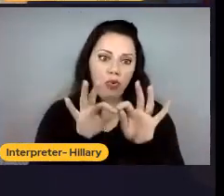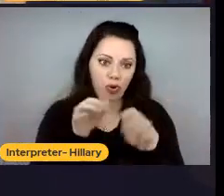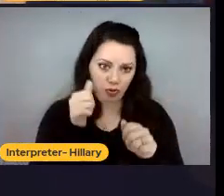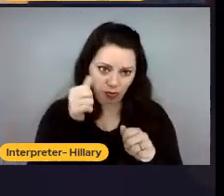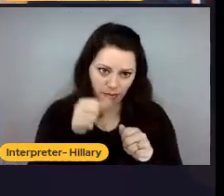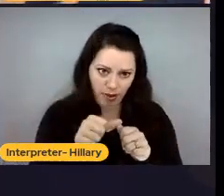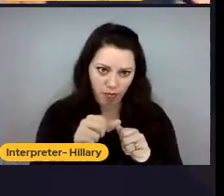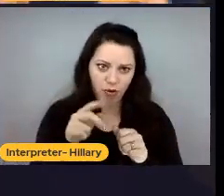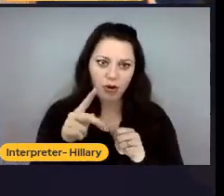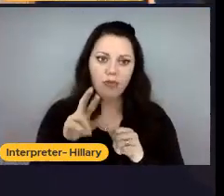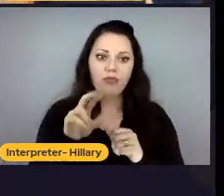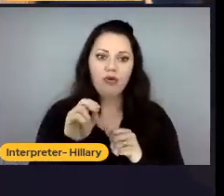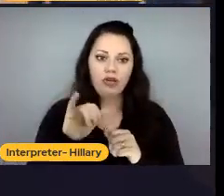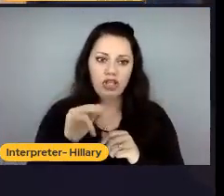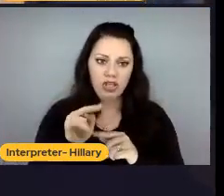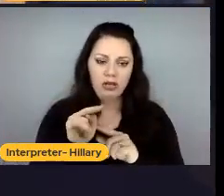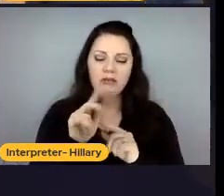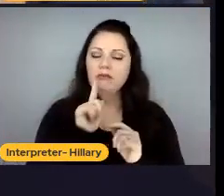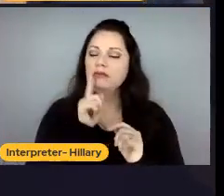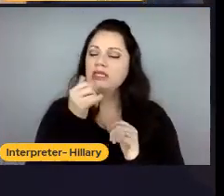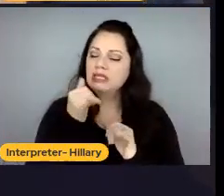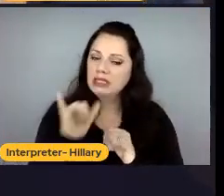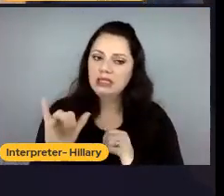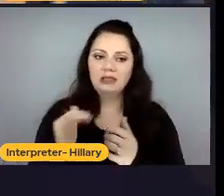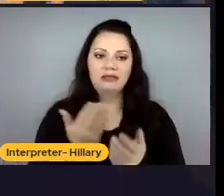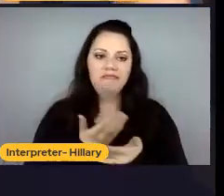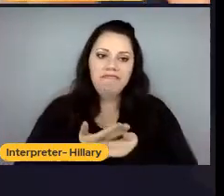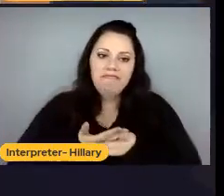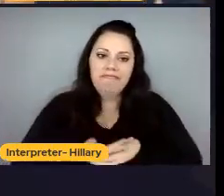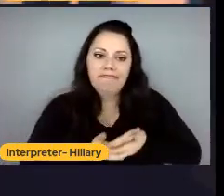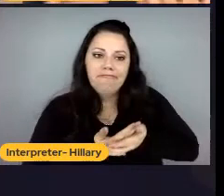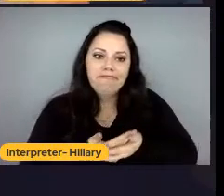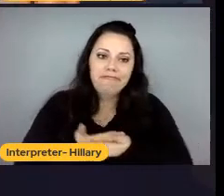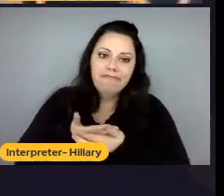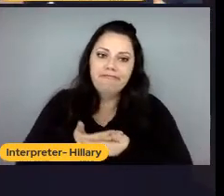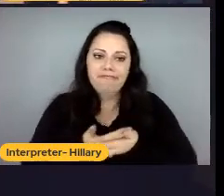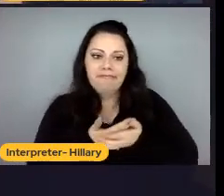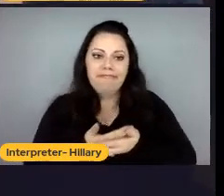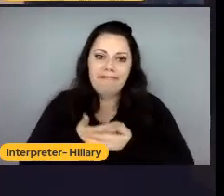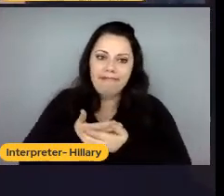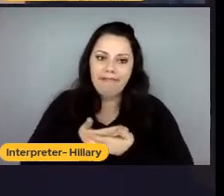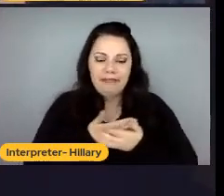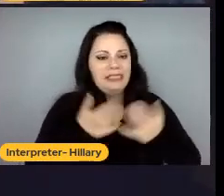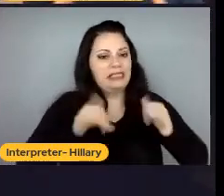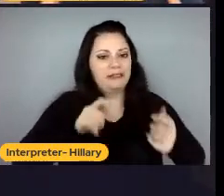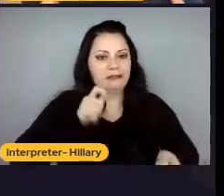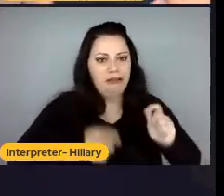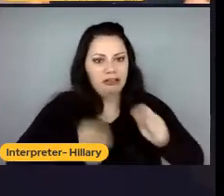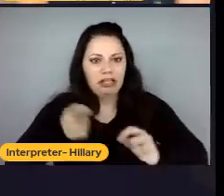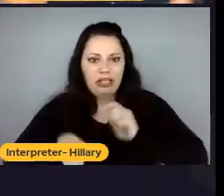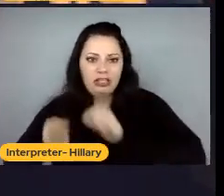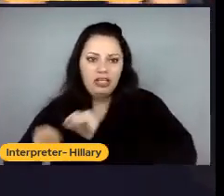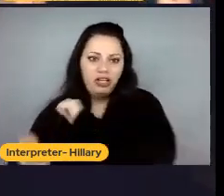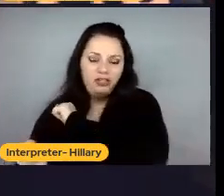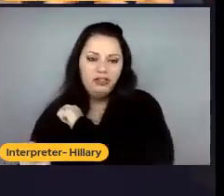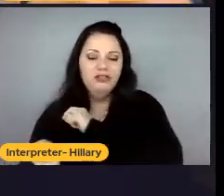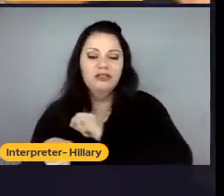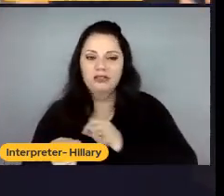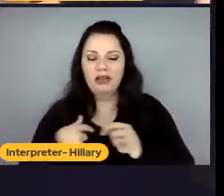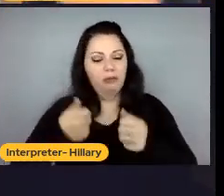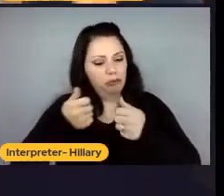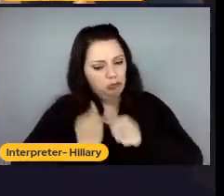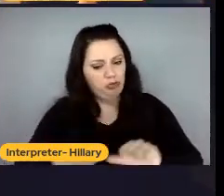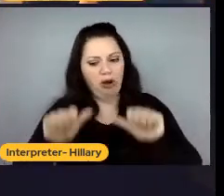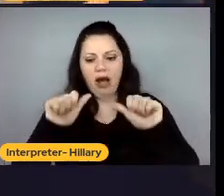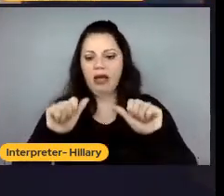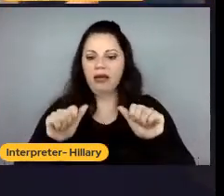is still in very early stage, and it's changing very rapidly. I'm trying as much as possible.